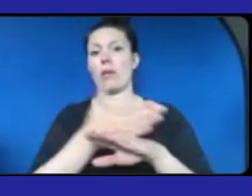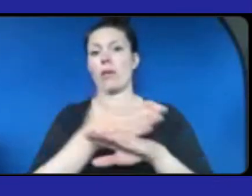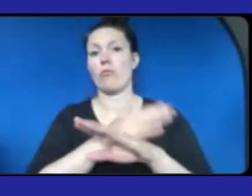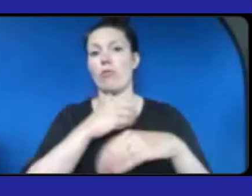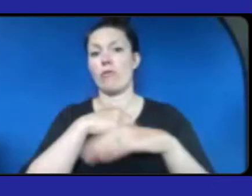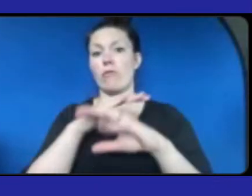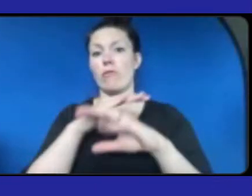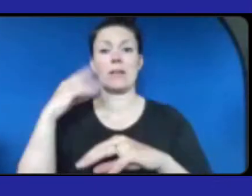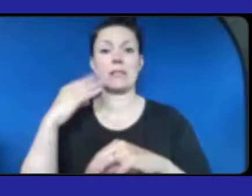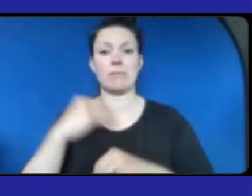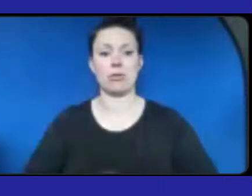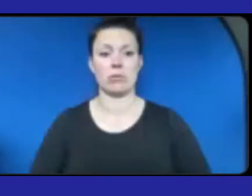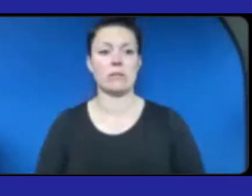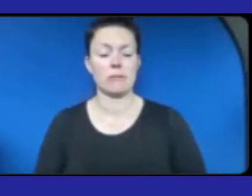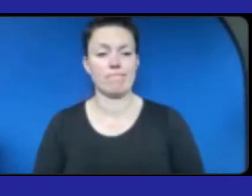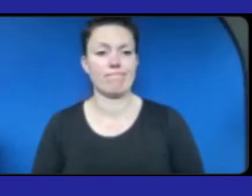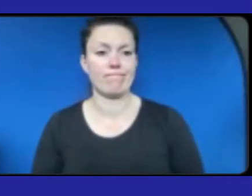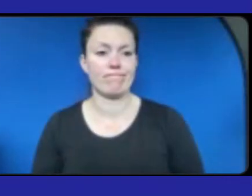experience.